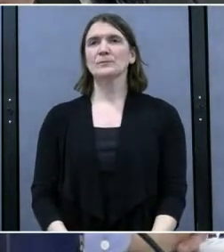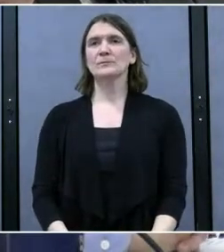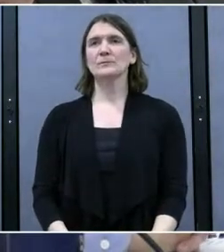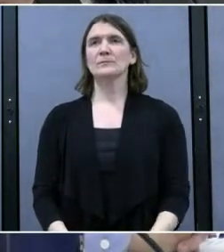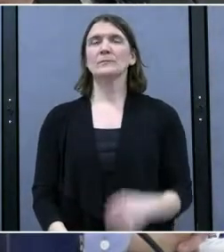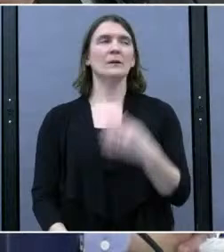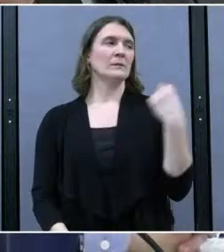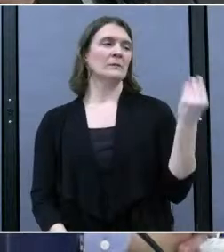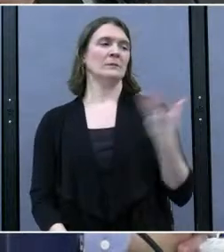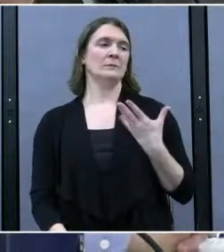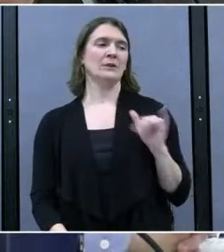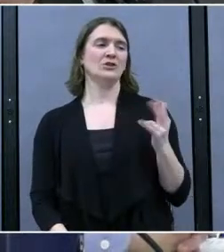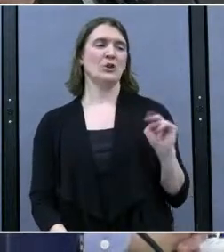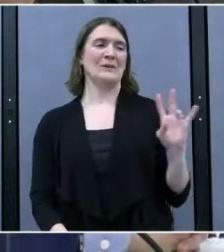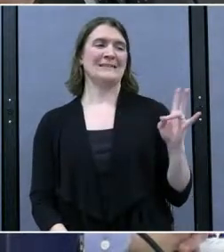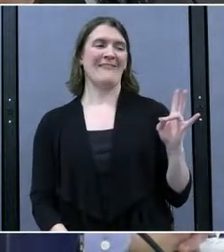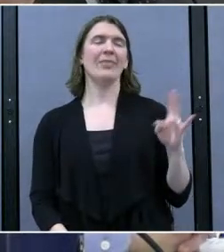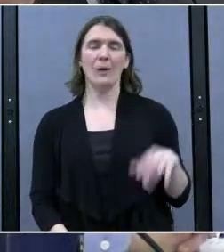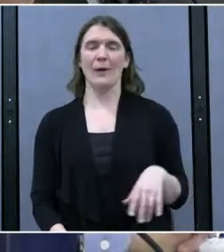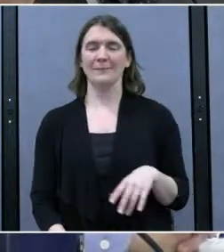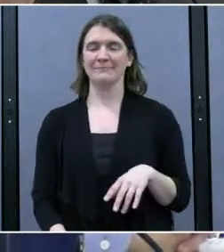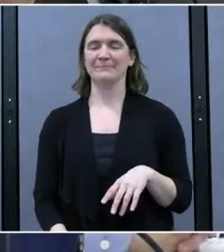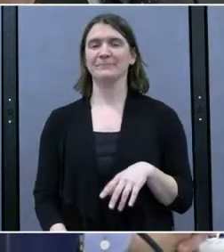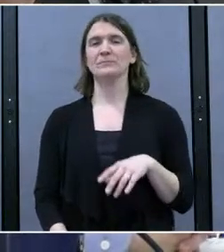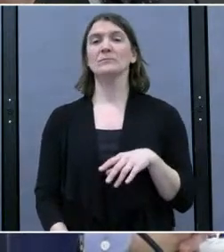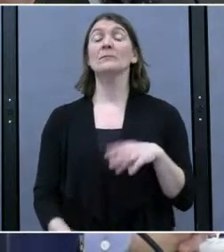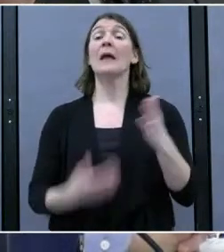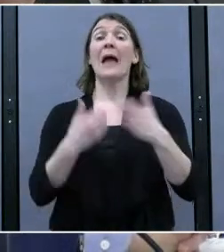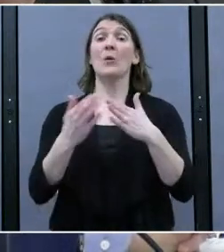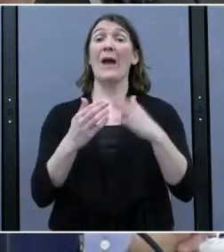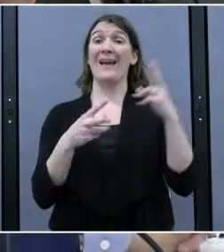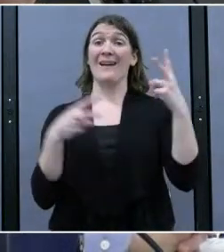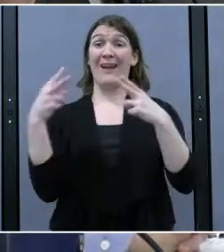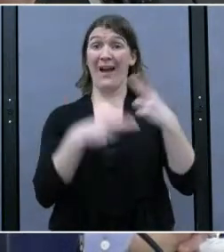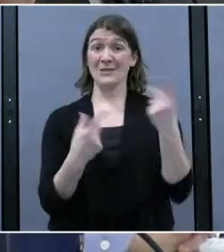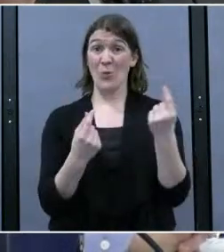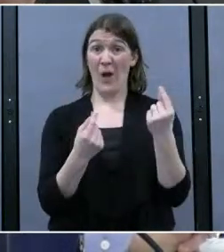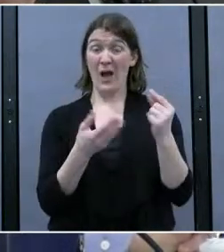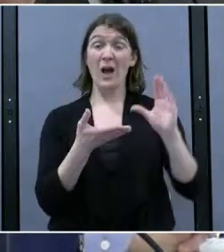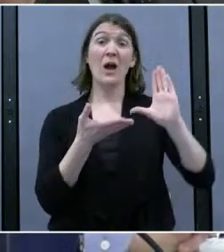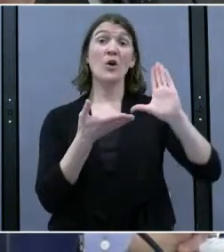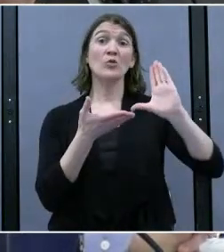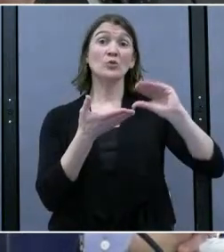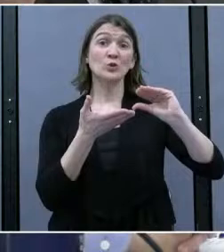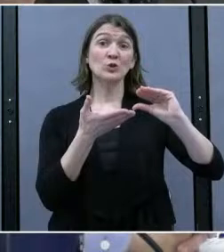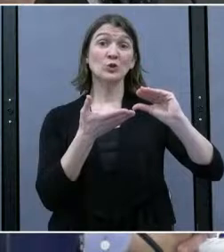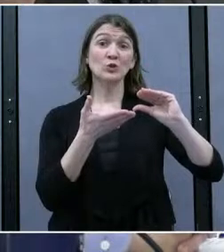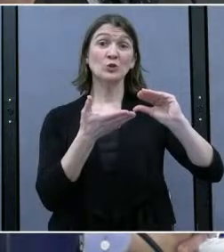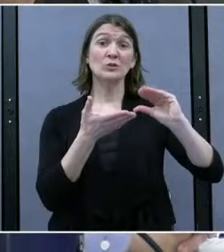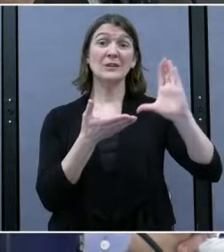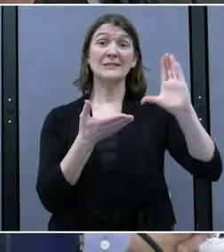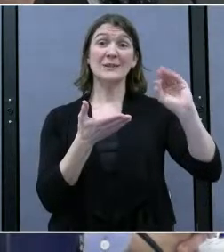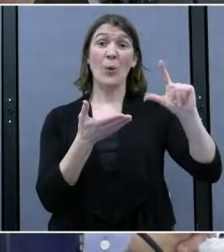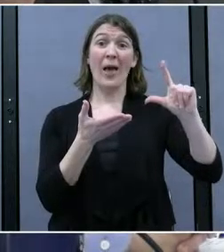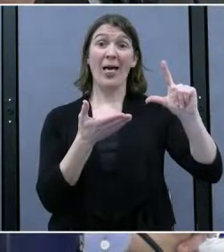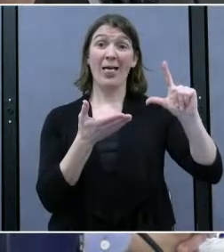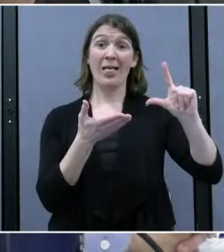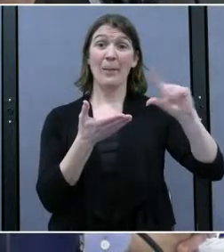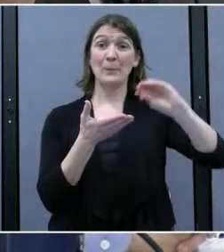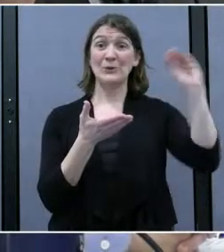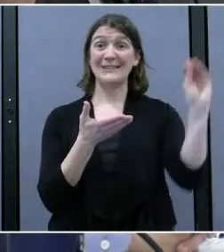7th, John tells me. So some of those cuts were things like reducing the cost of living